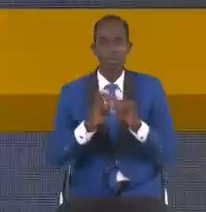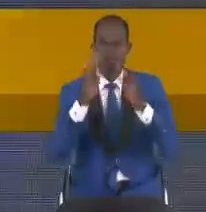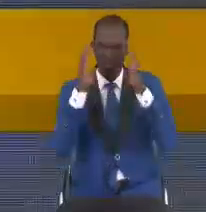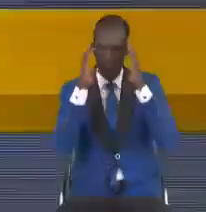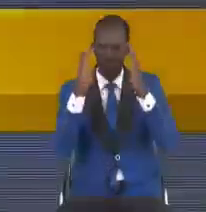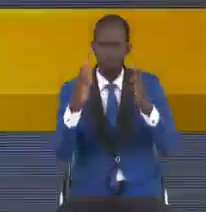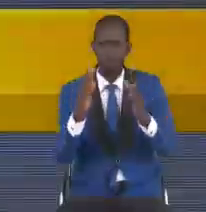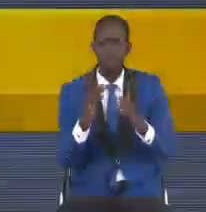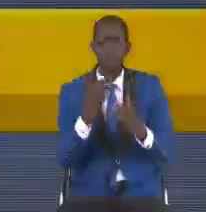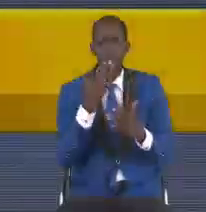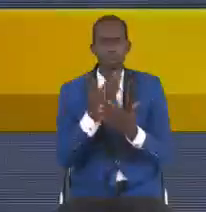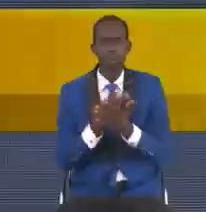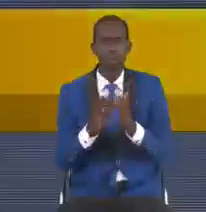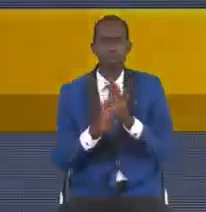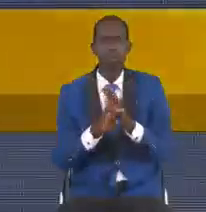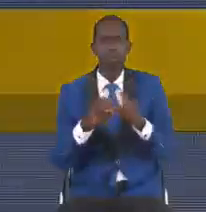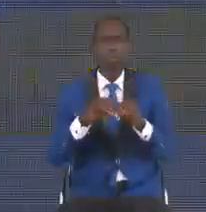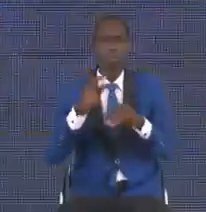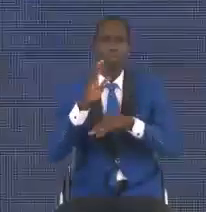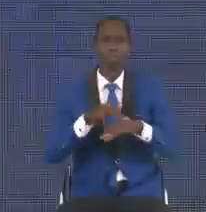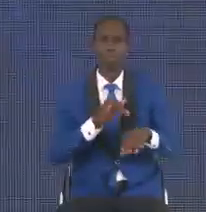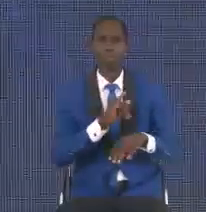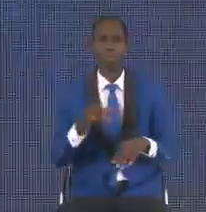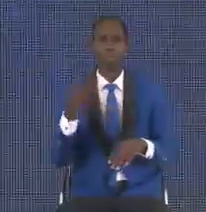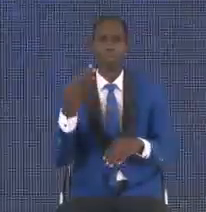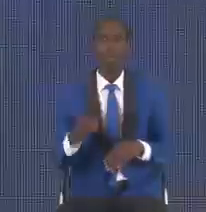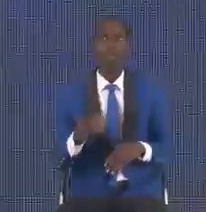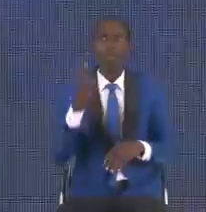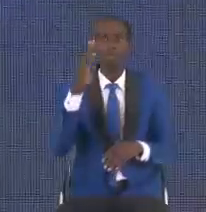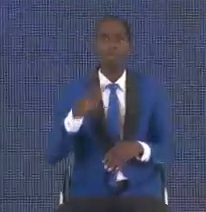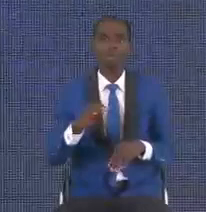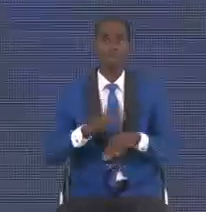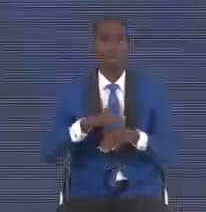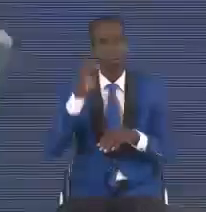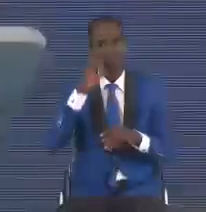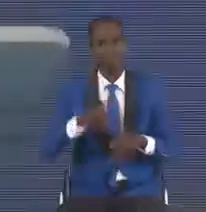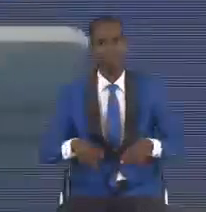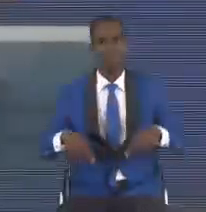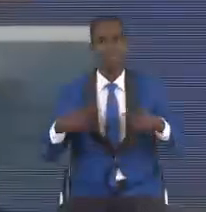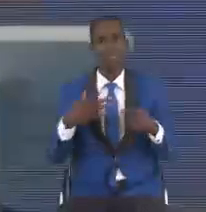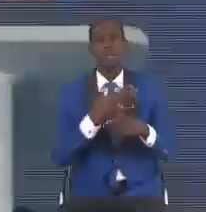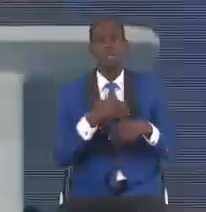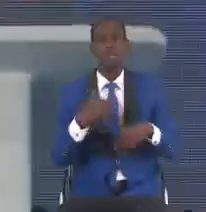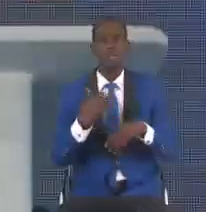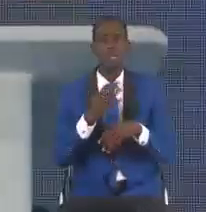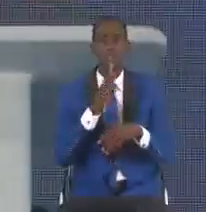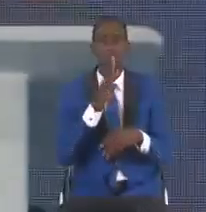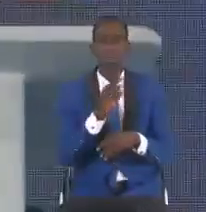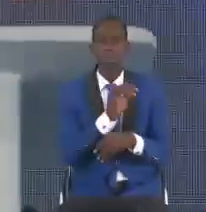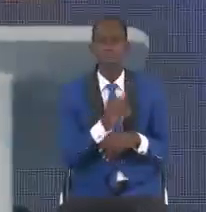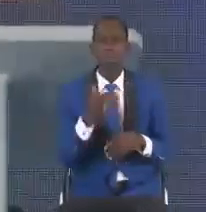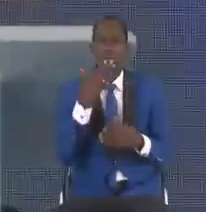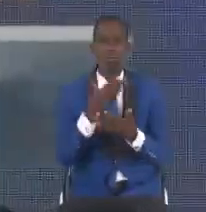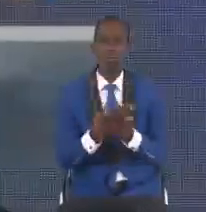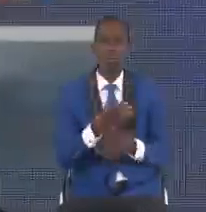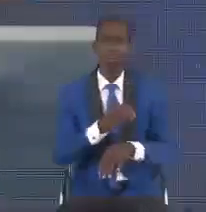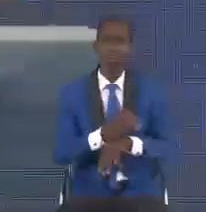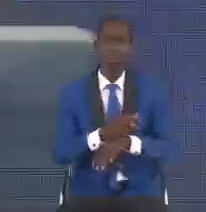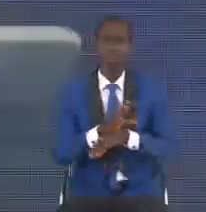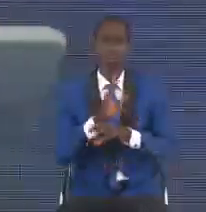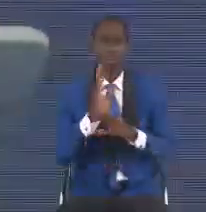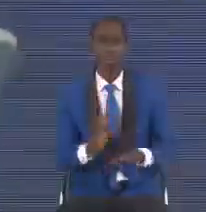the calling of God upon his life. And he had been the mentor, a good mentor. And